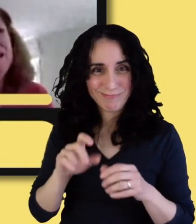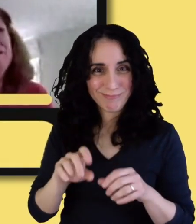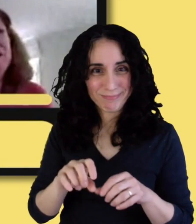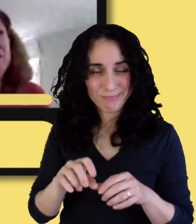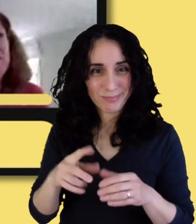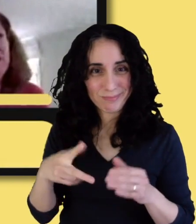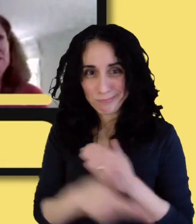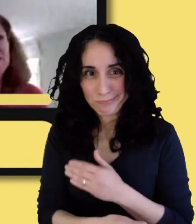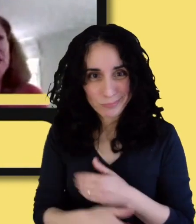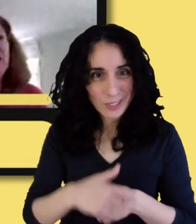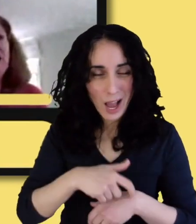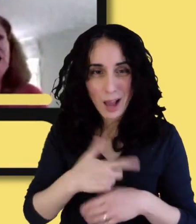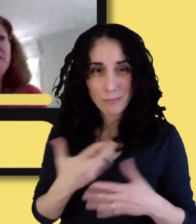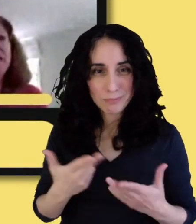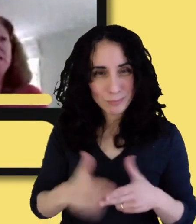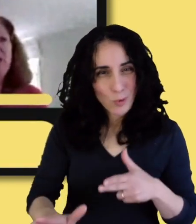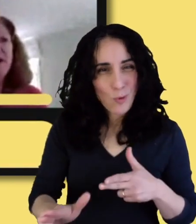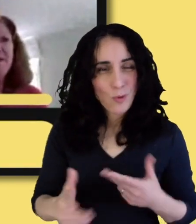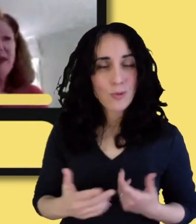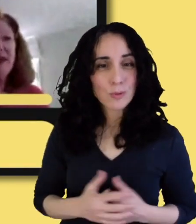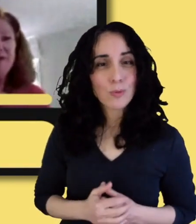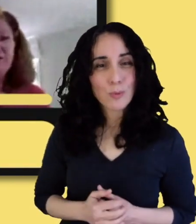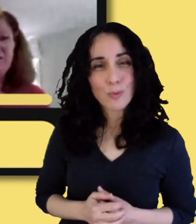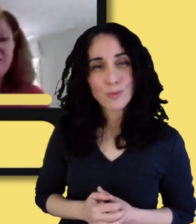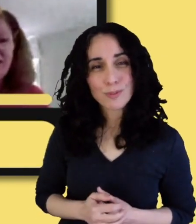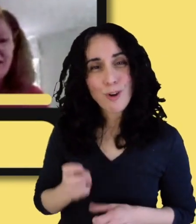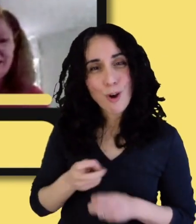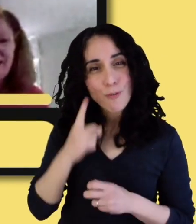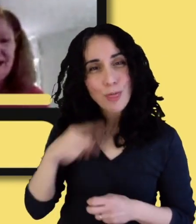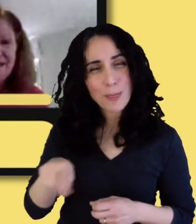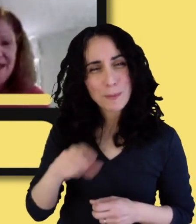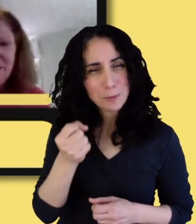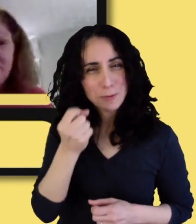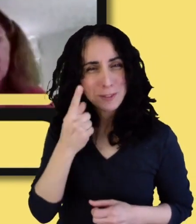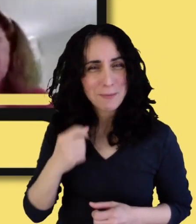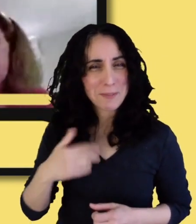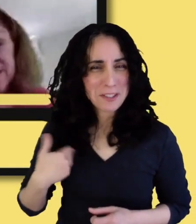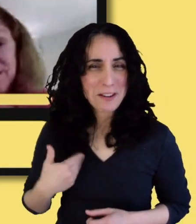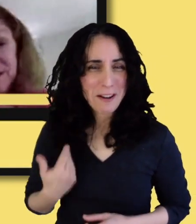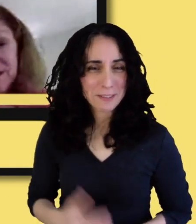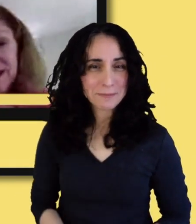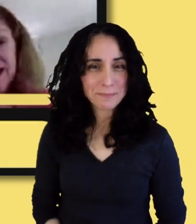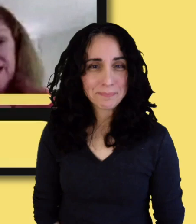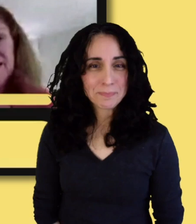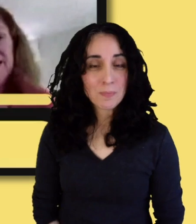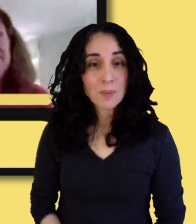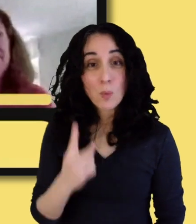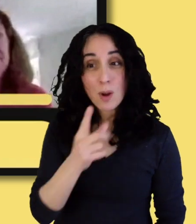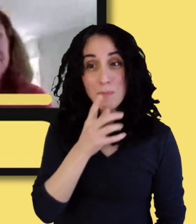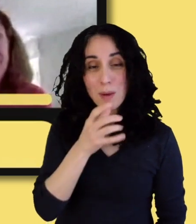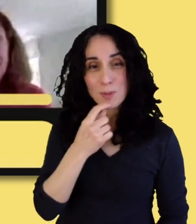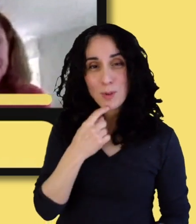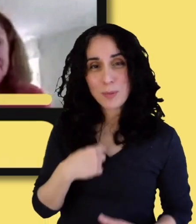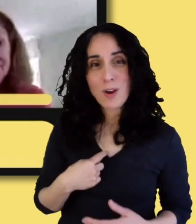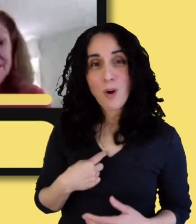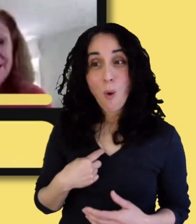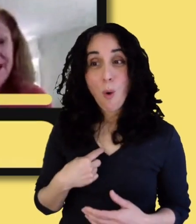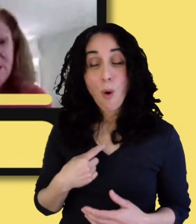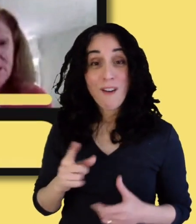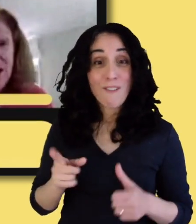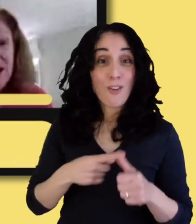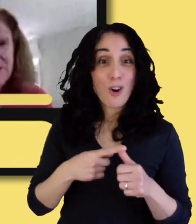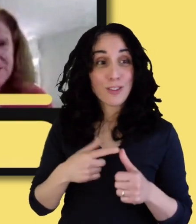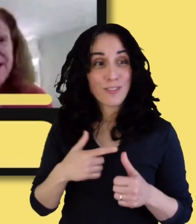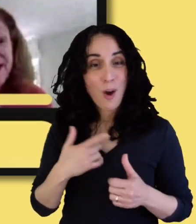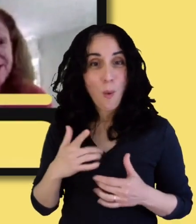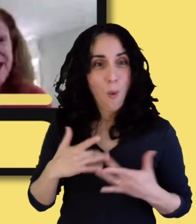think for little ones, it's hard for them to understand. I did have one mother say to me early on that the novelty had